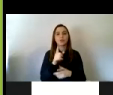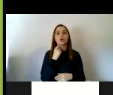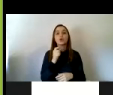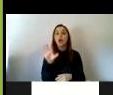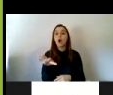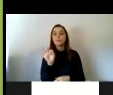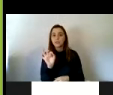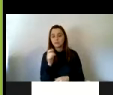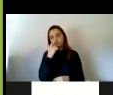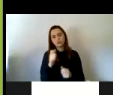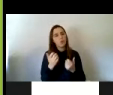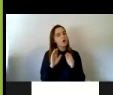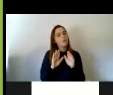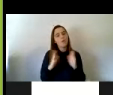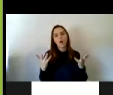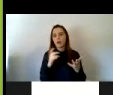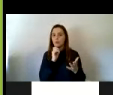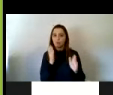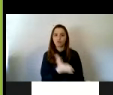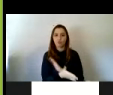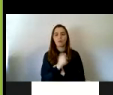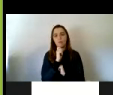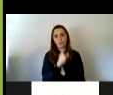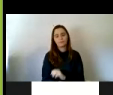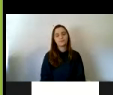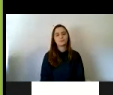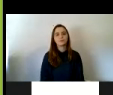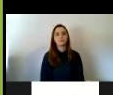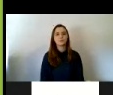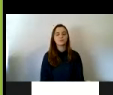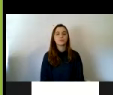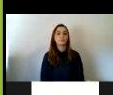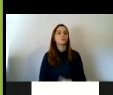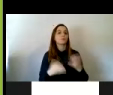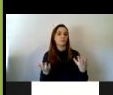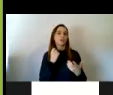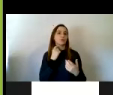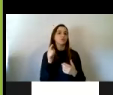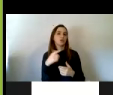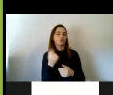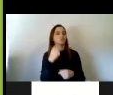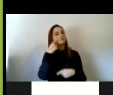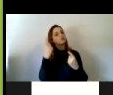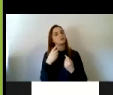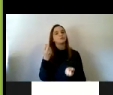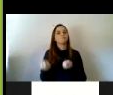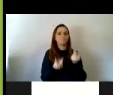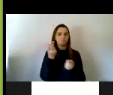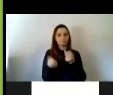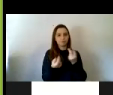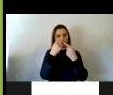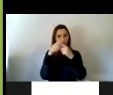anybody can join us. In the course, we presented many juggling equipment.